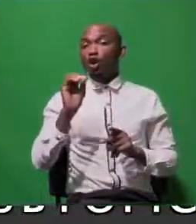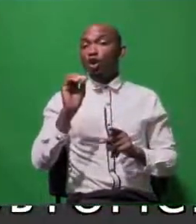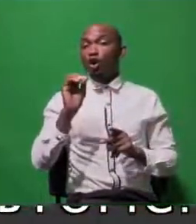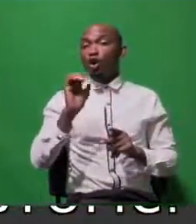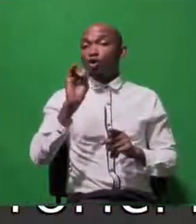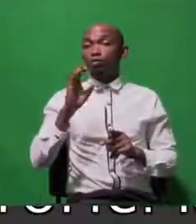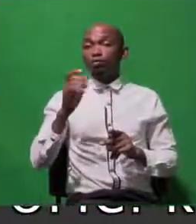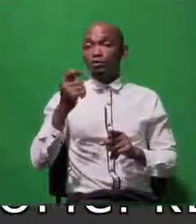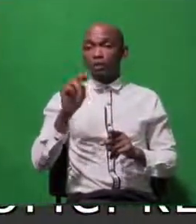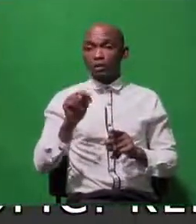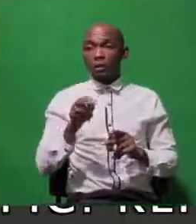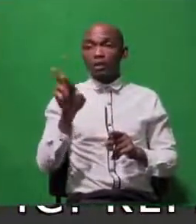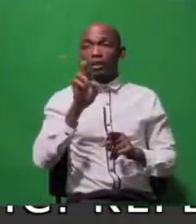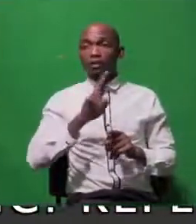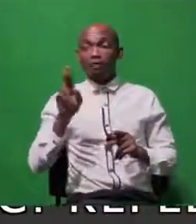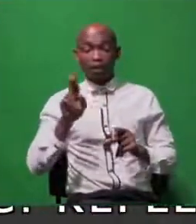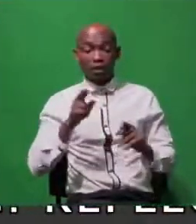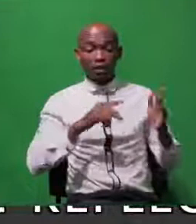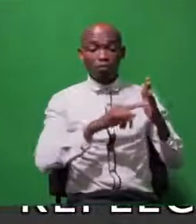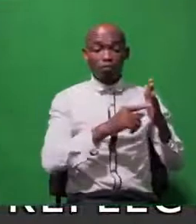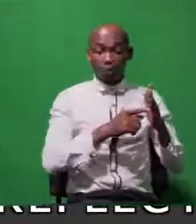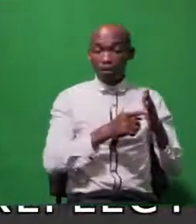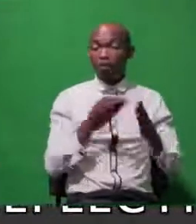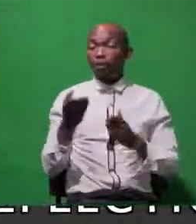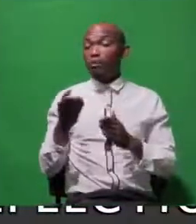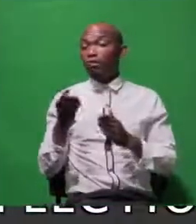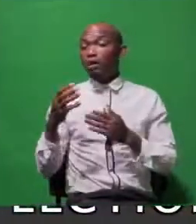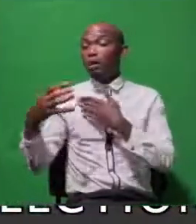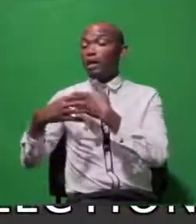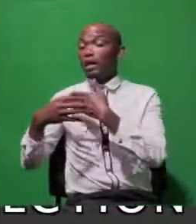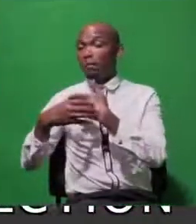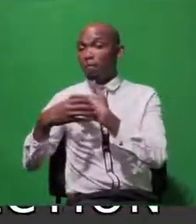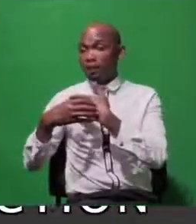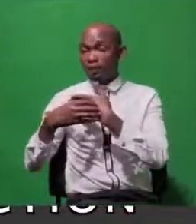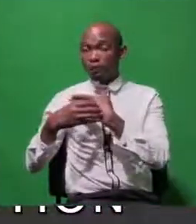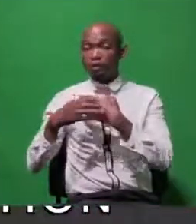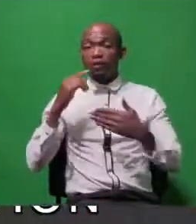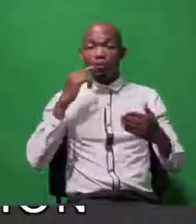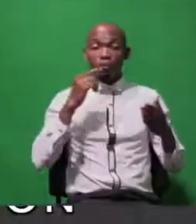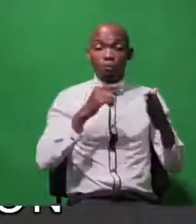reflected point will be the image. So we have the points,